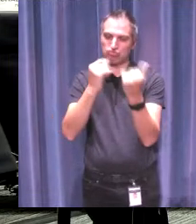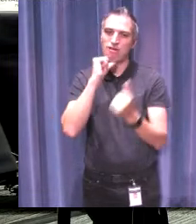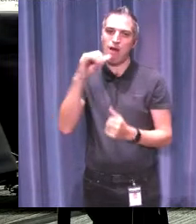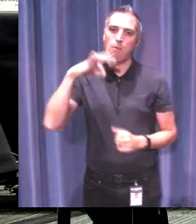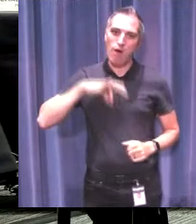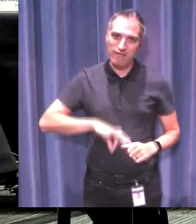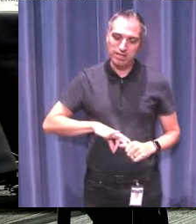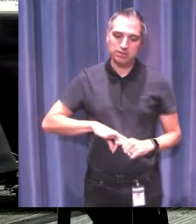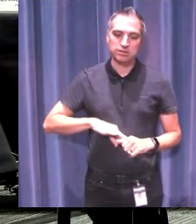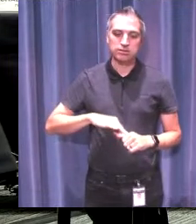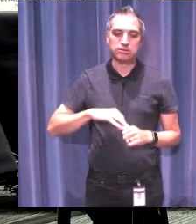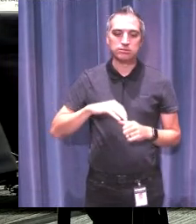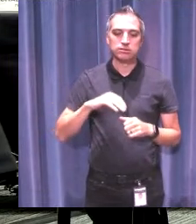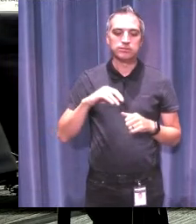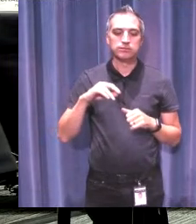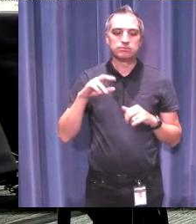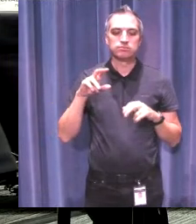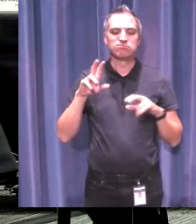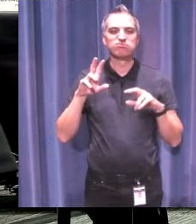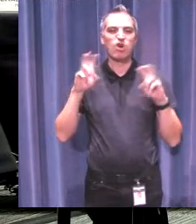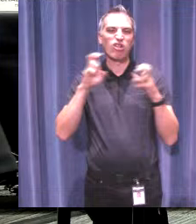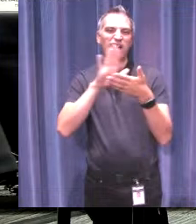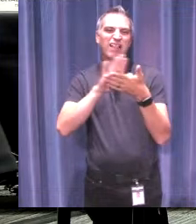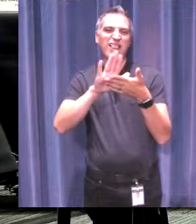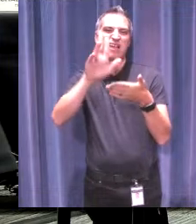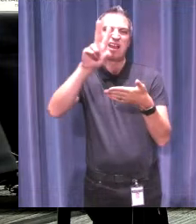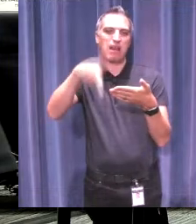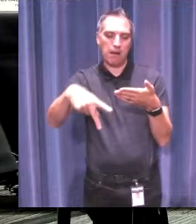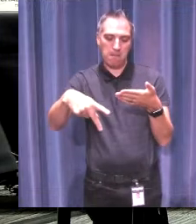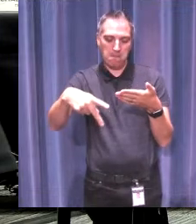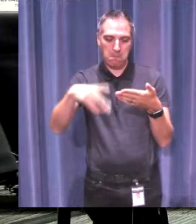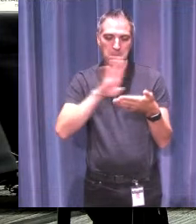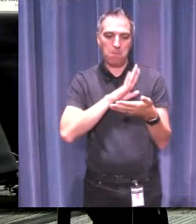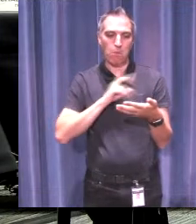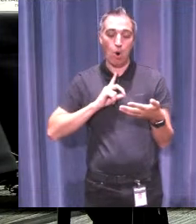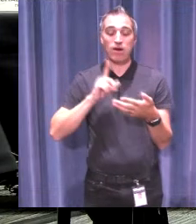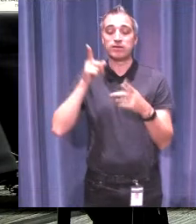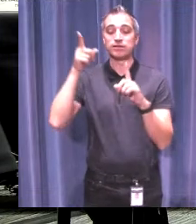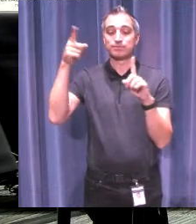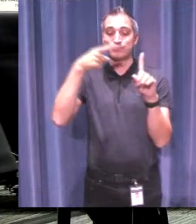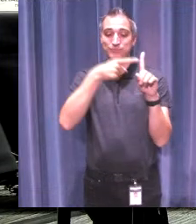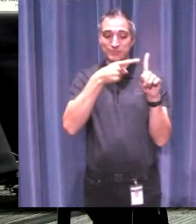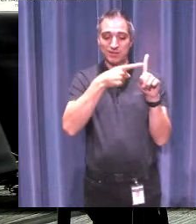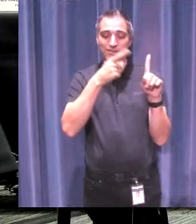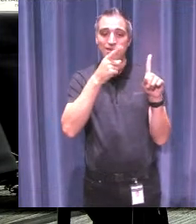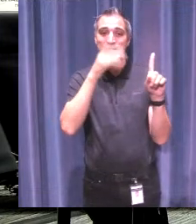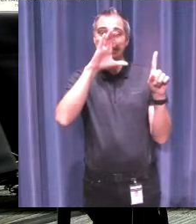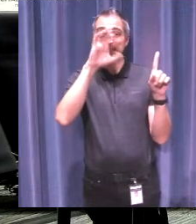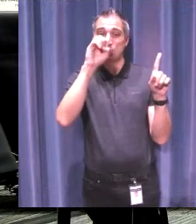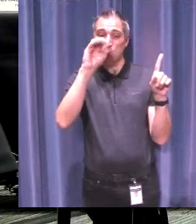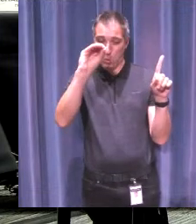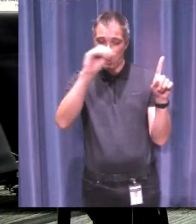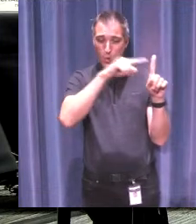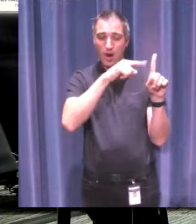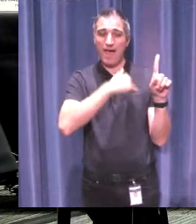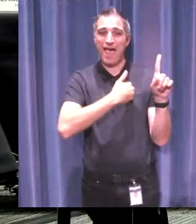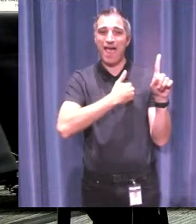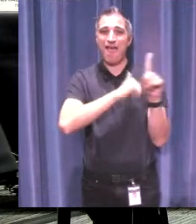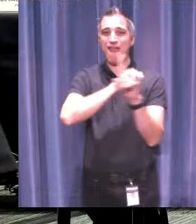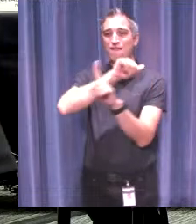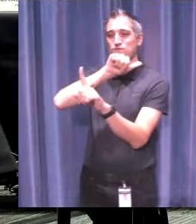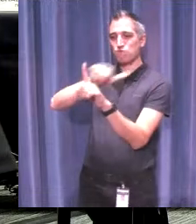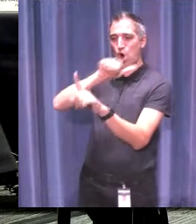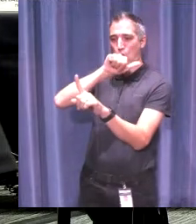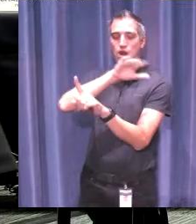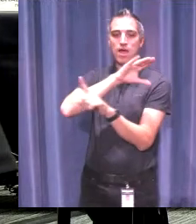as part of a cleanup board after a CEO had been perpetrated, or a fraud had been perpetrated by the CEO and CFO in